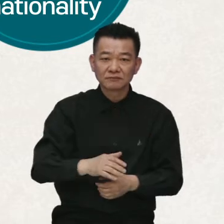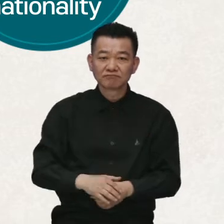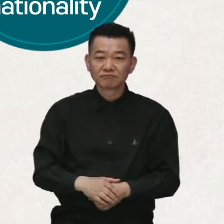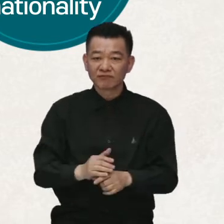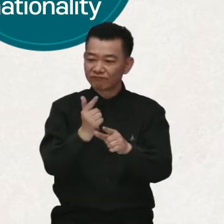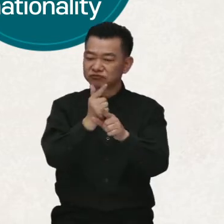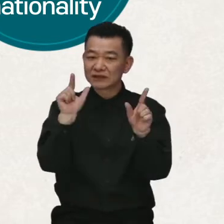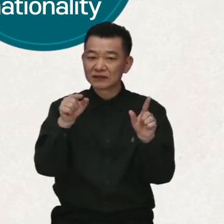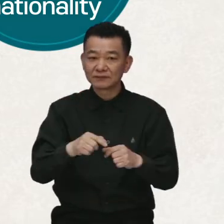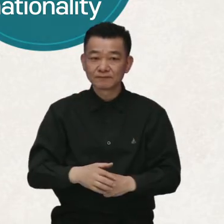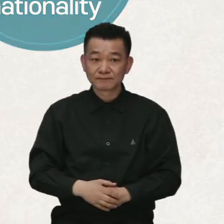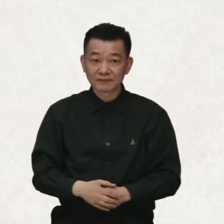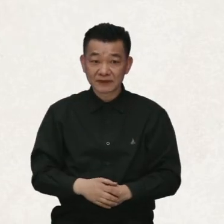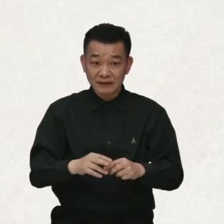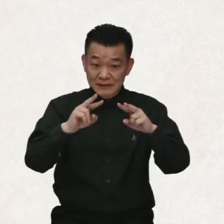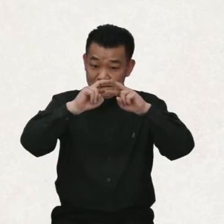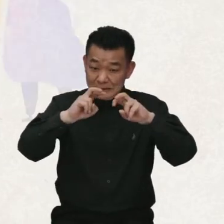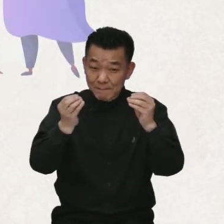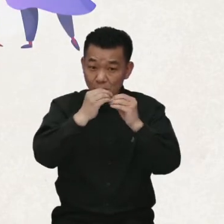to a nationality.